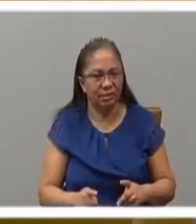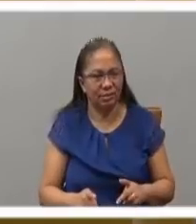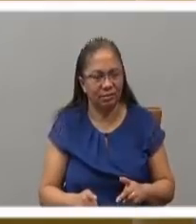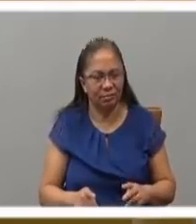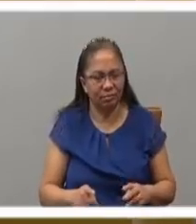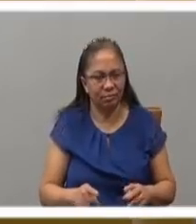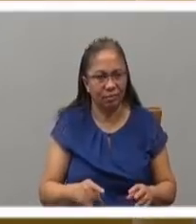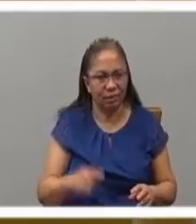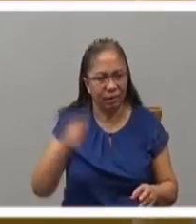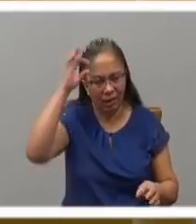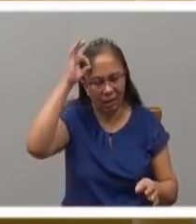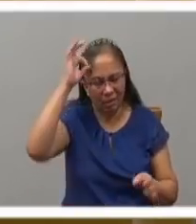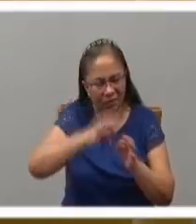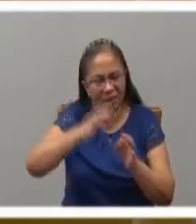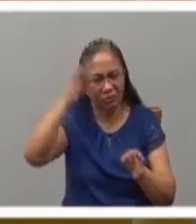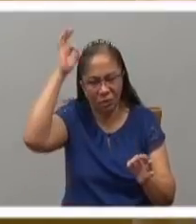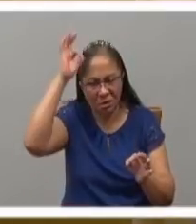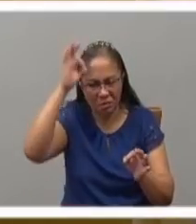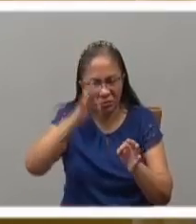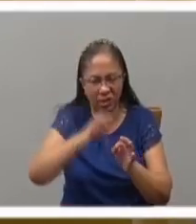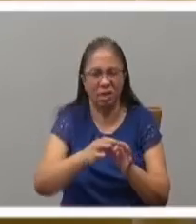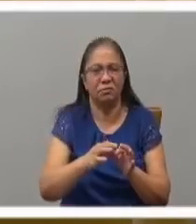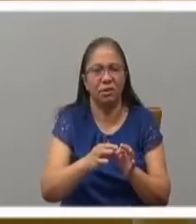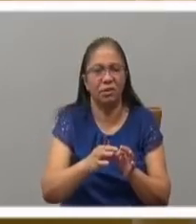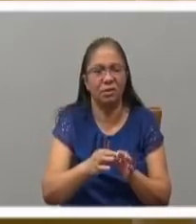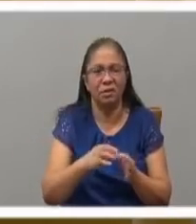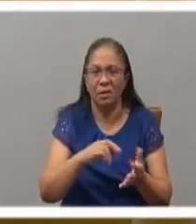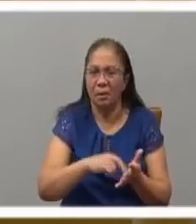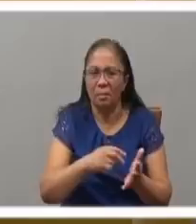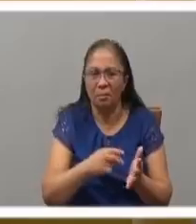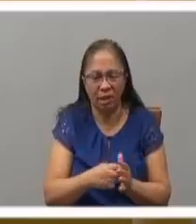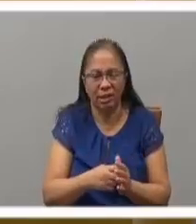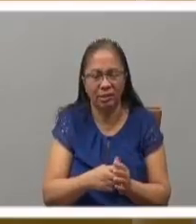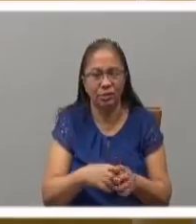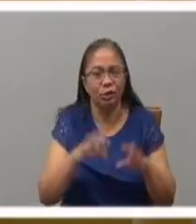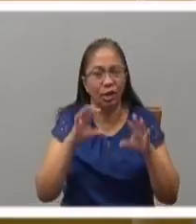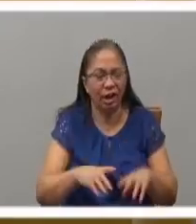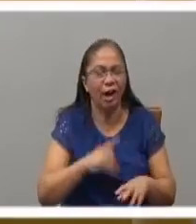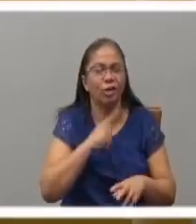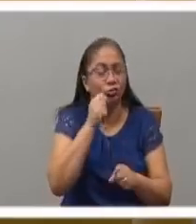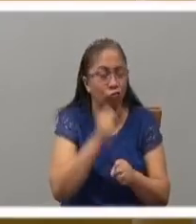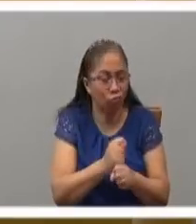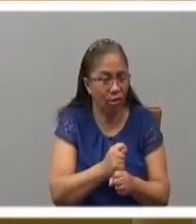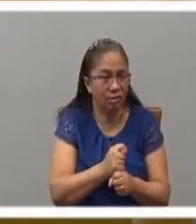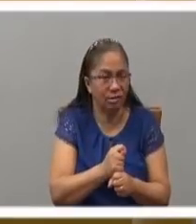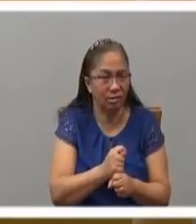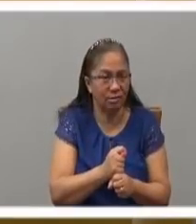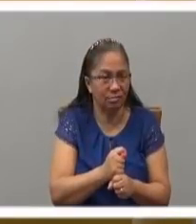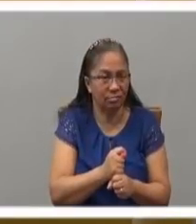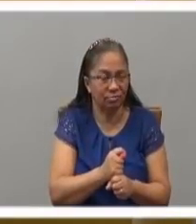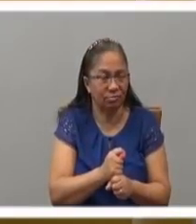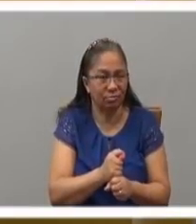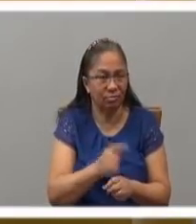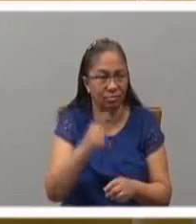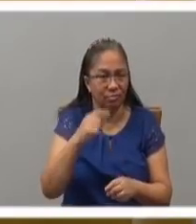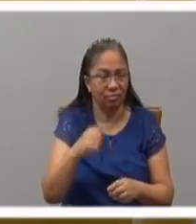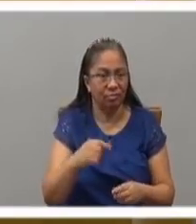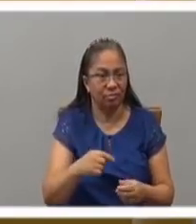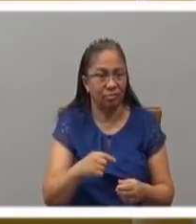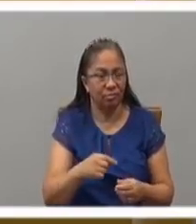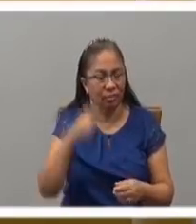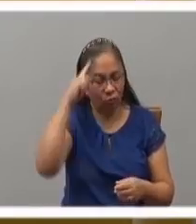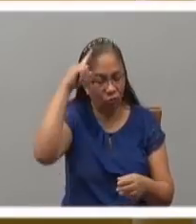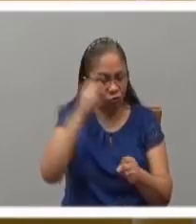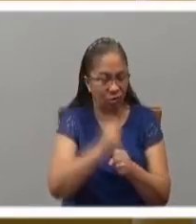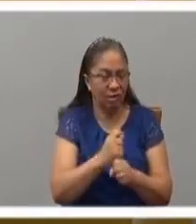of the Mediterranean culture can always be relied upon to be with